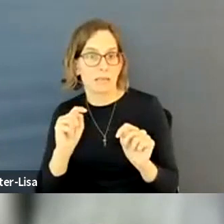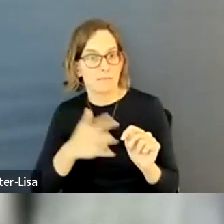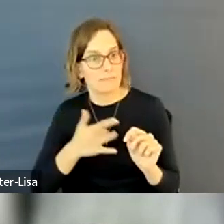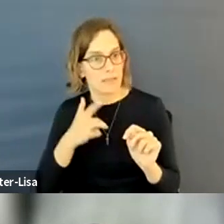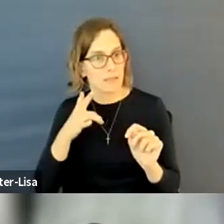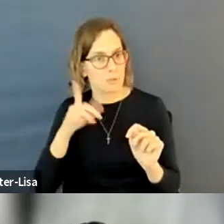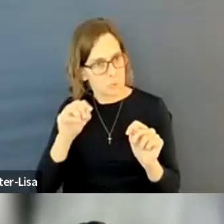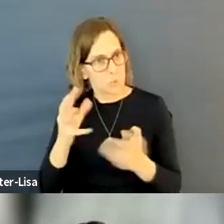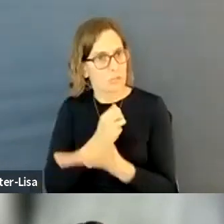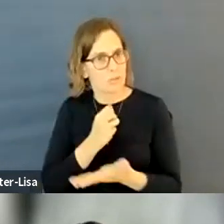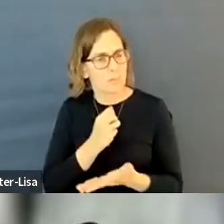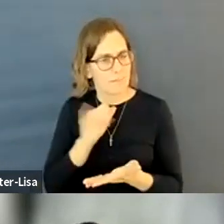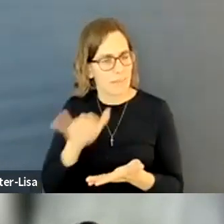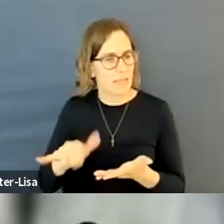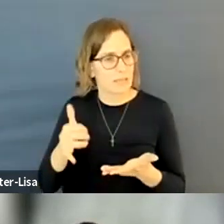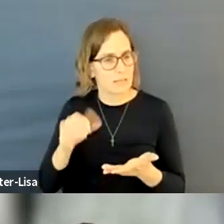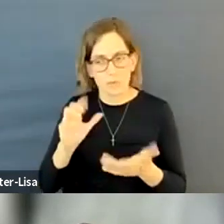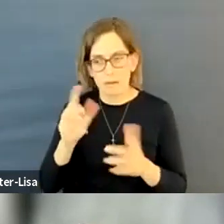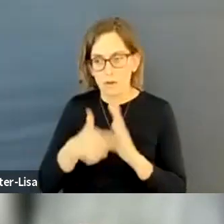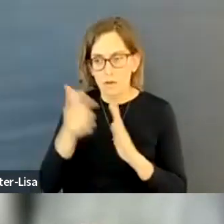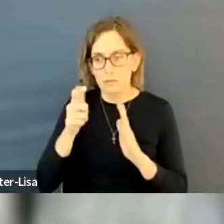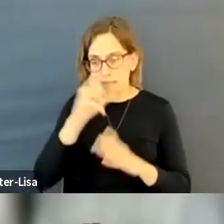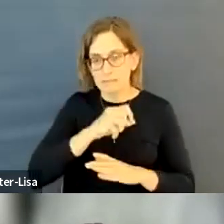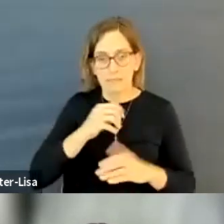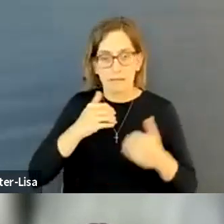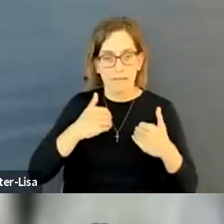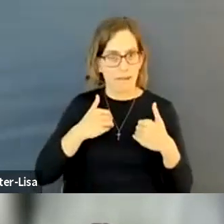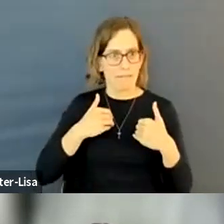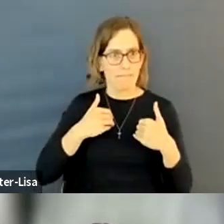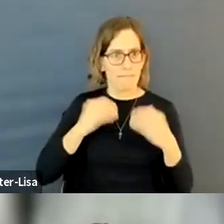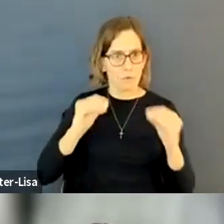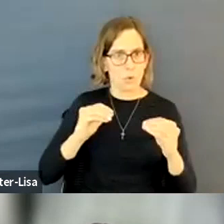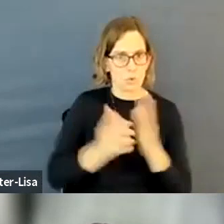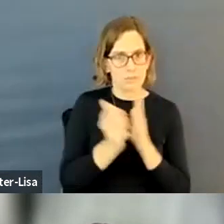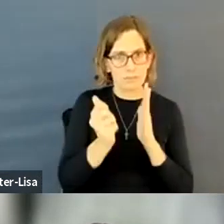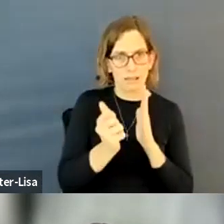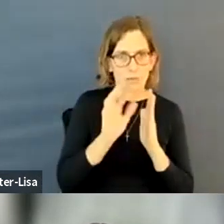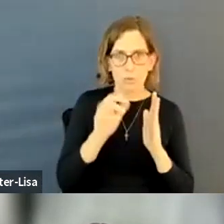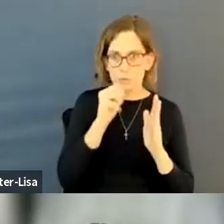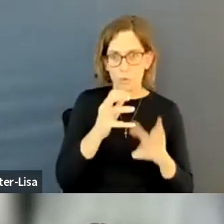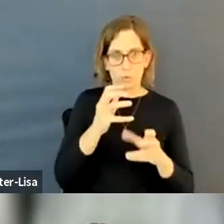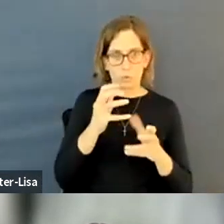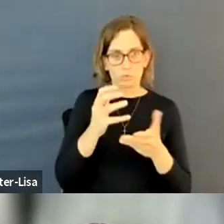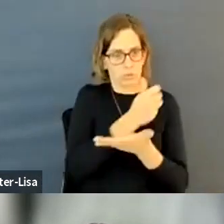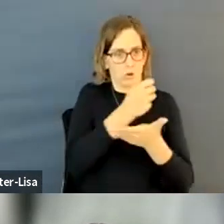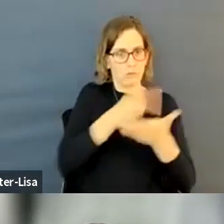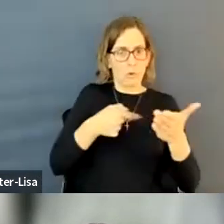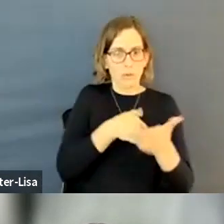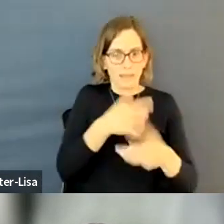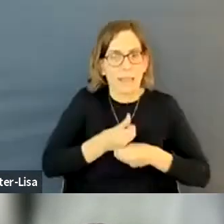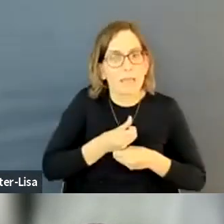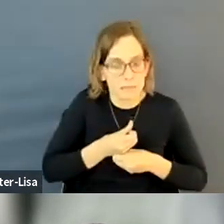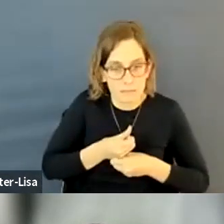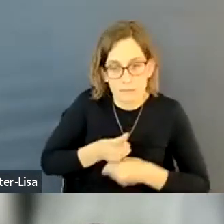there's this automatic assumption that we have no talent, we don't deserve what we get. Yeah, absolutely.